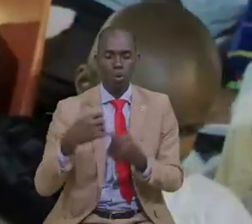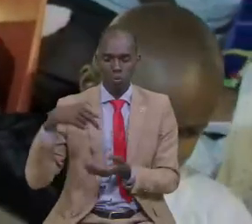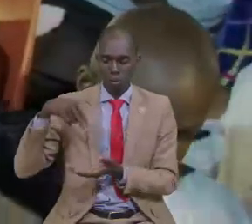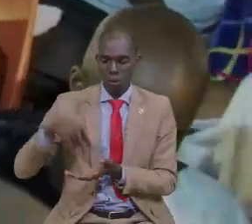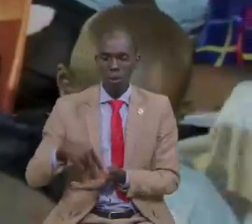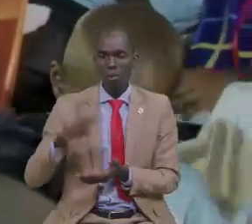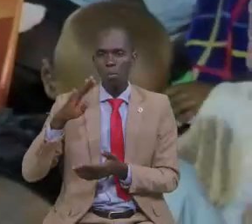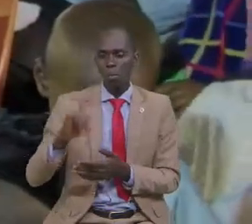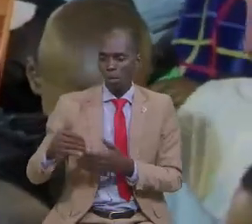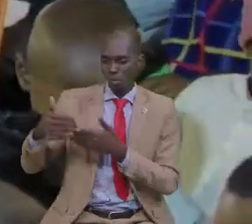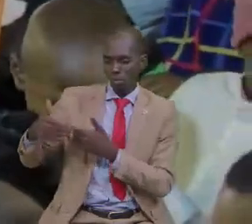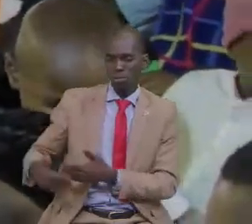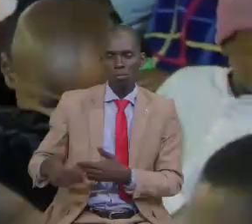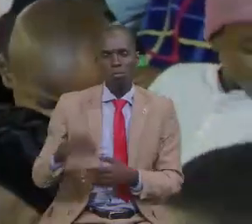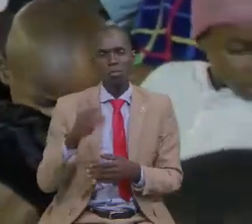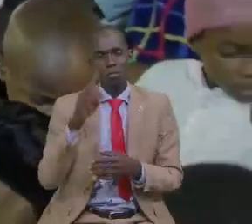Paul